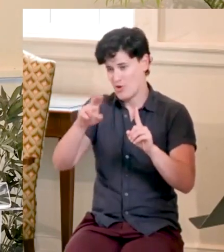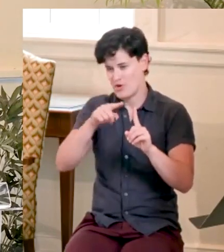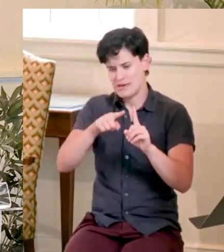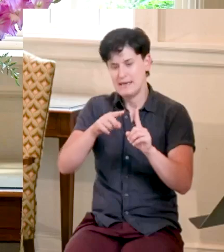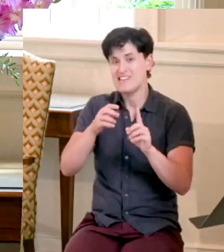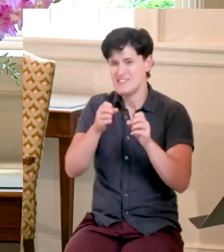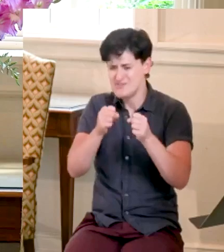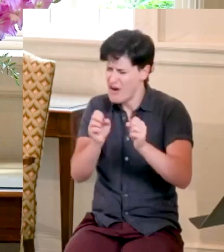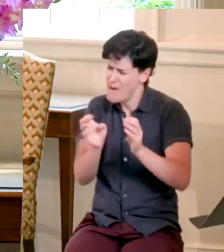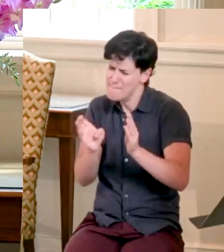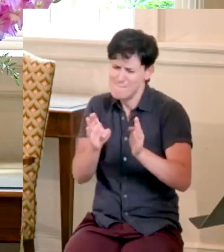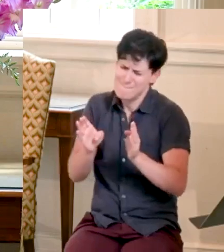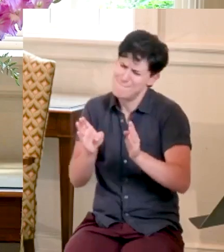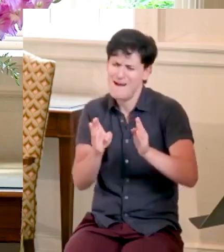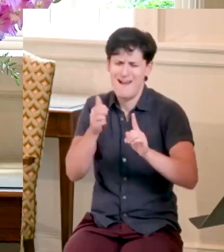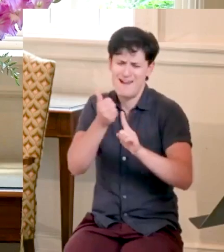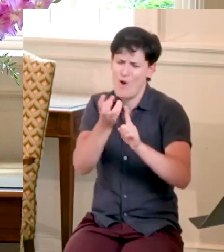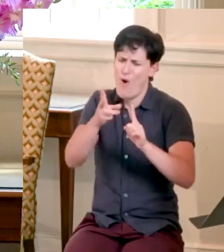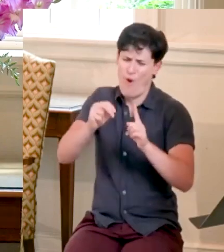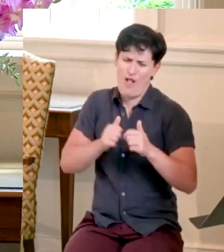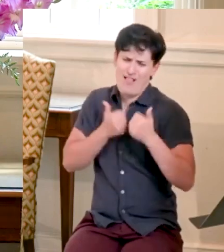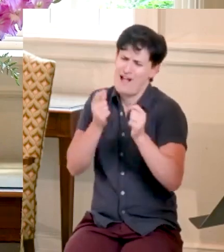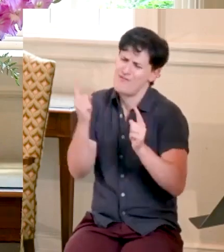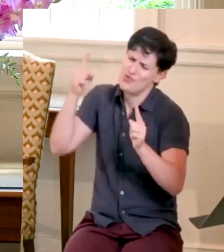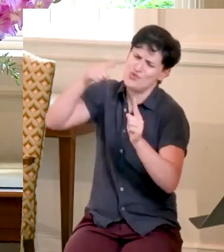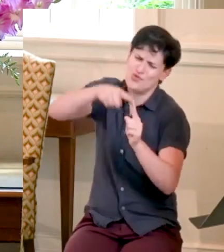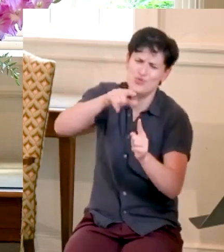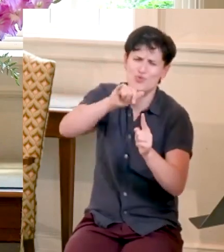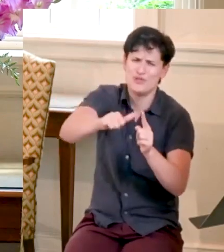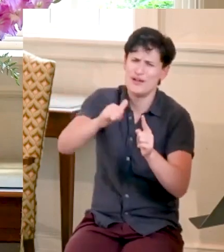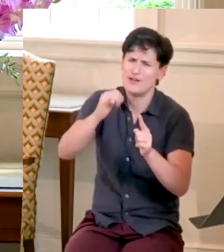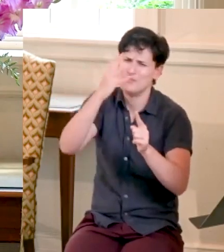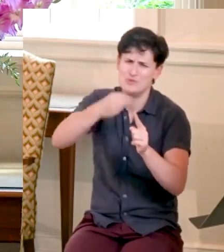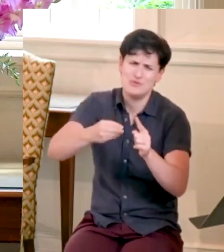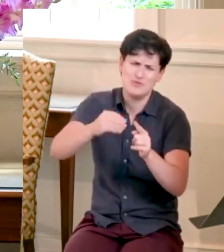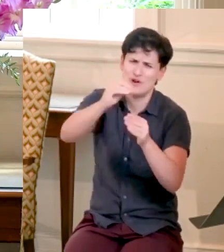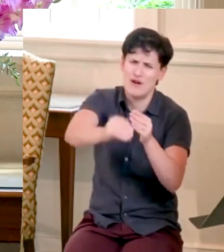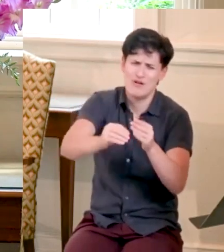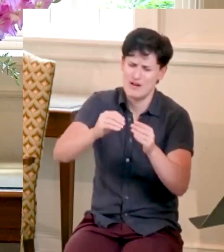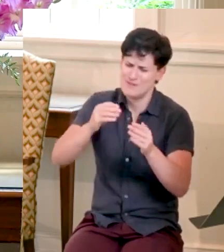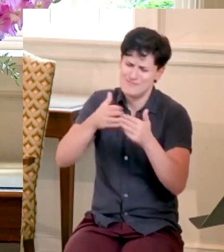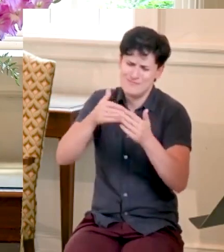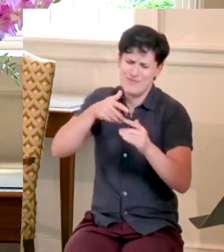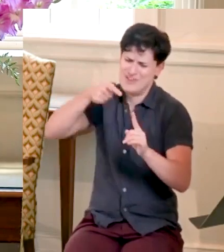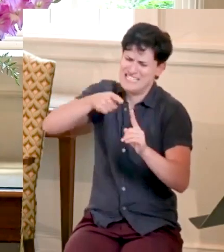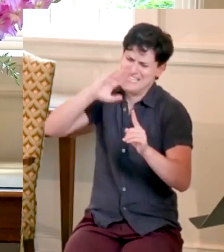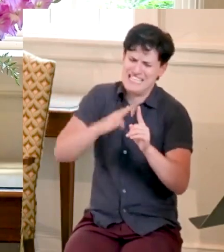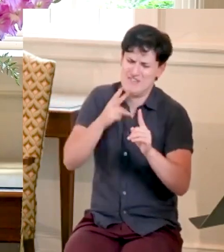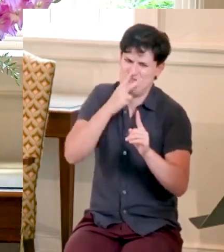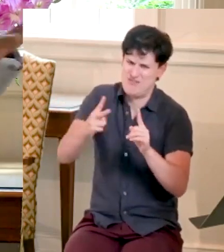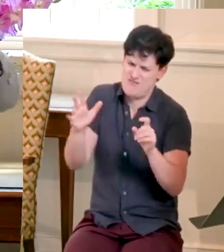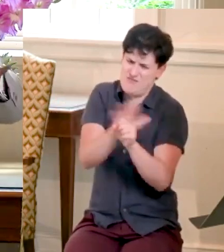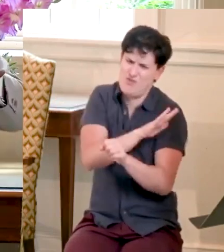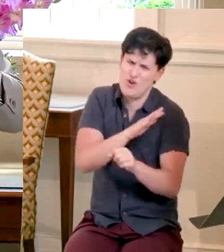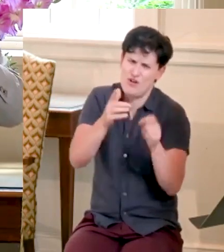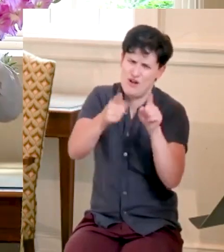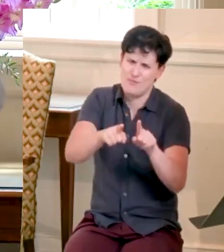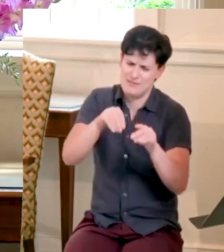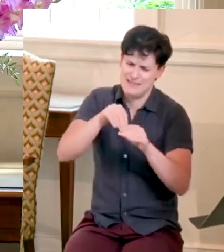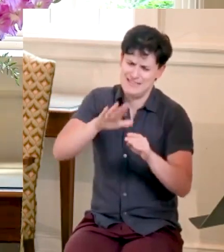the ark. He did it anyhow, though he never saw its full reach in his lifetime. Now contrast